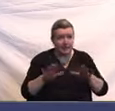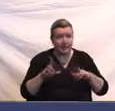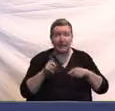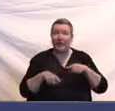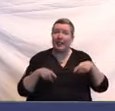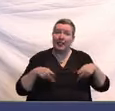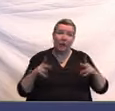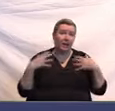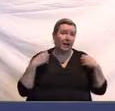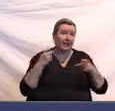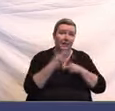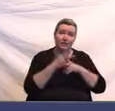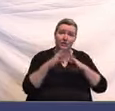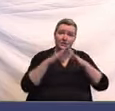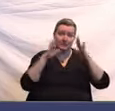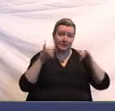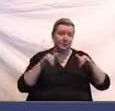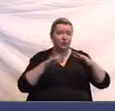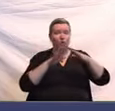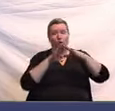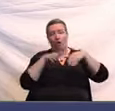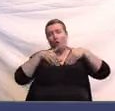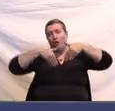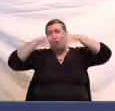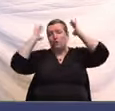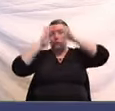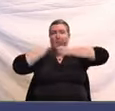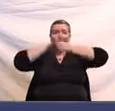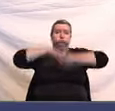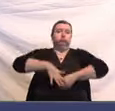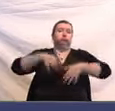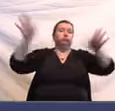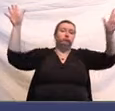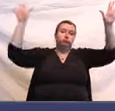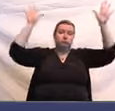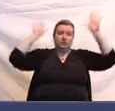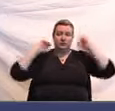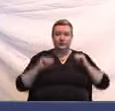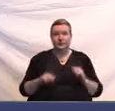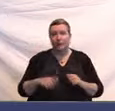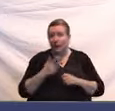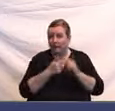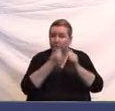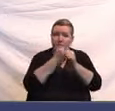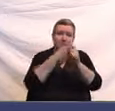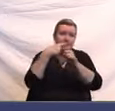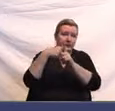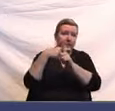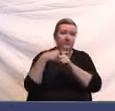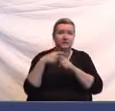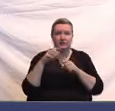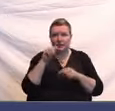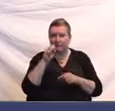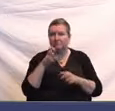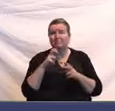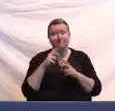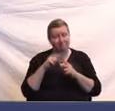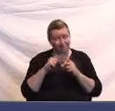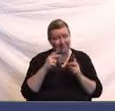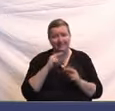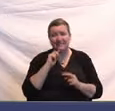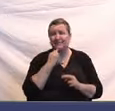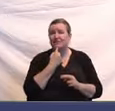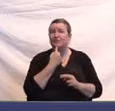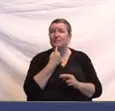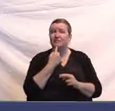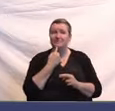get overrun. So every positive case we take very seriously, but we can afford